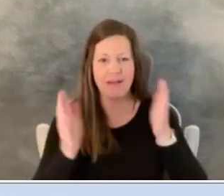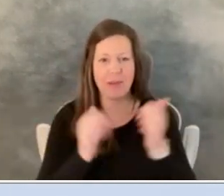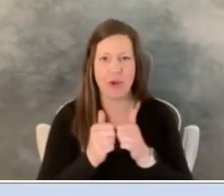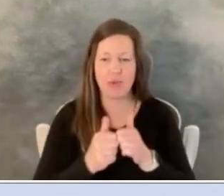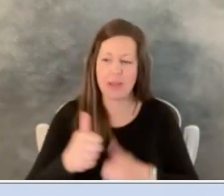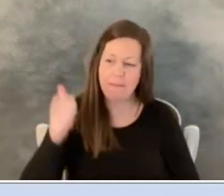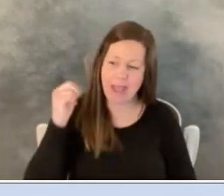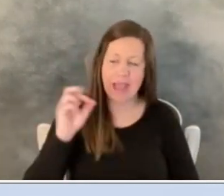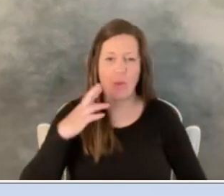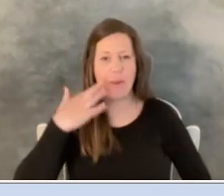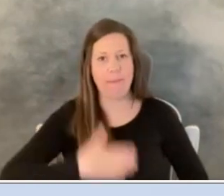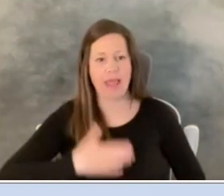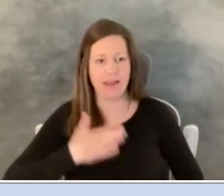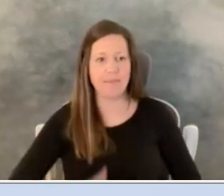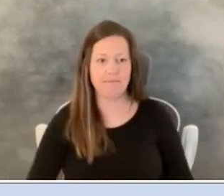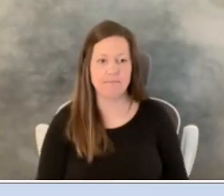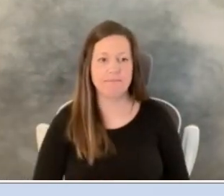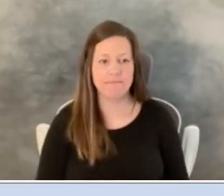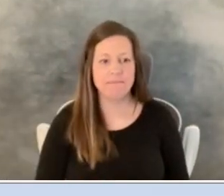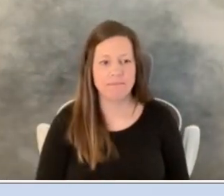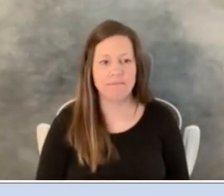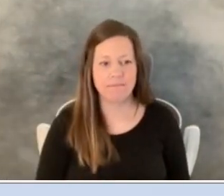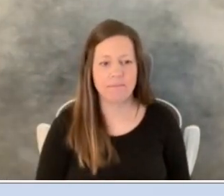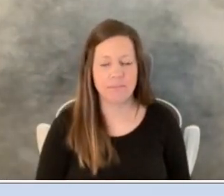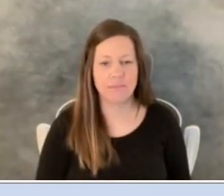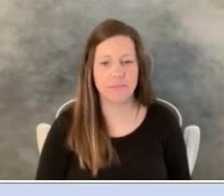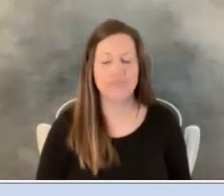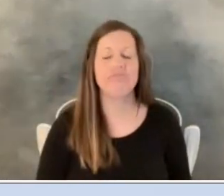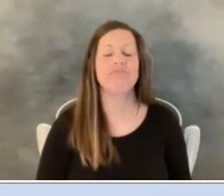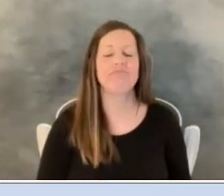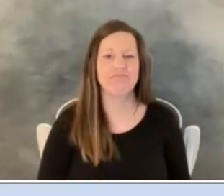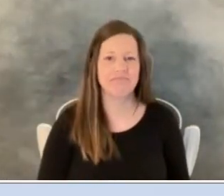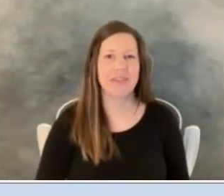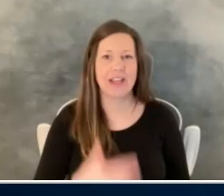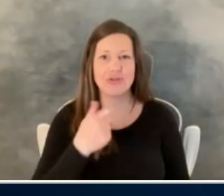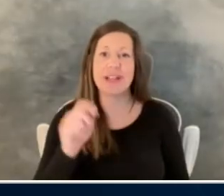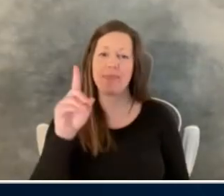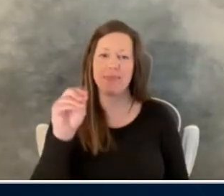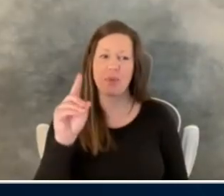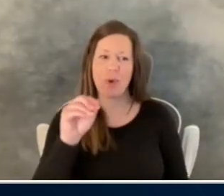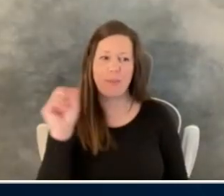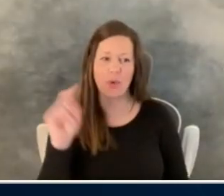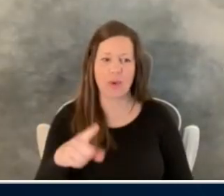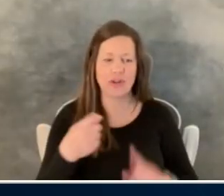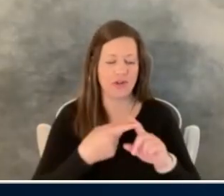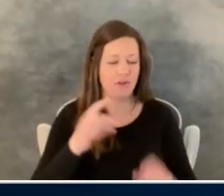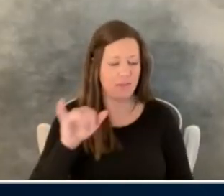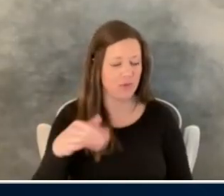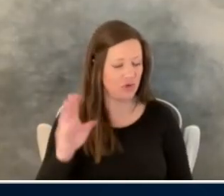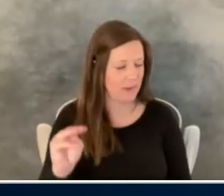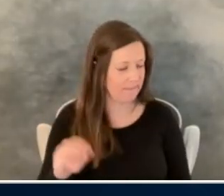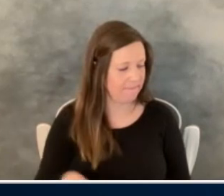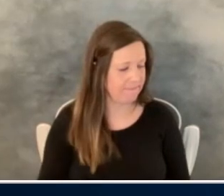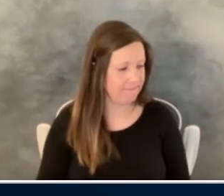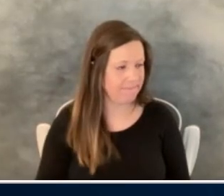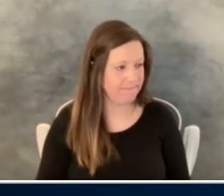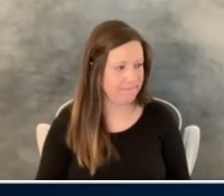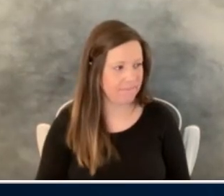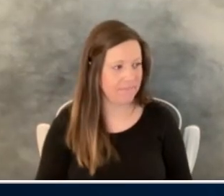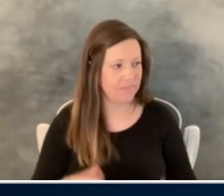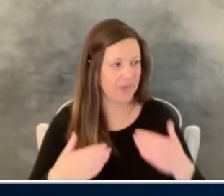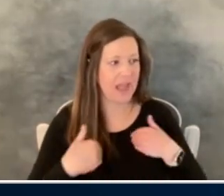tummy or sleeping on your stomach. Interesting. And one more question from Jim. Jim wants to know if there's a specific